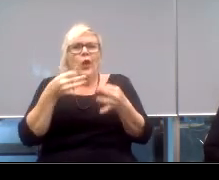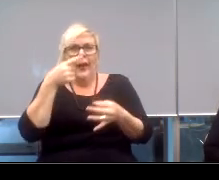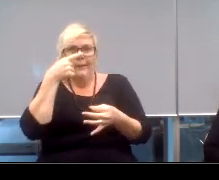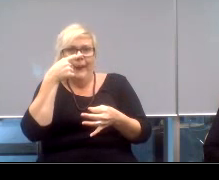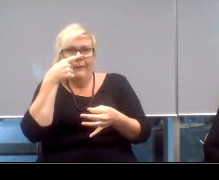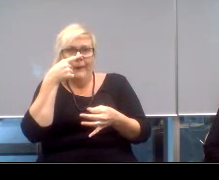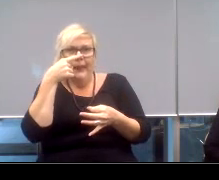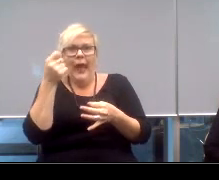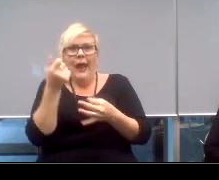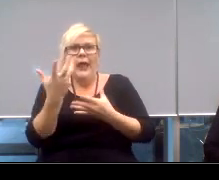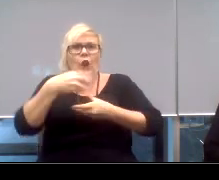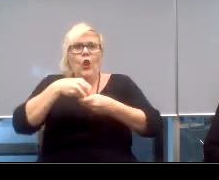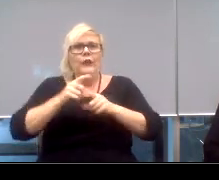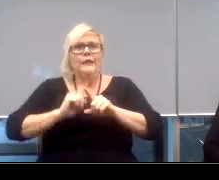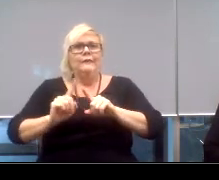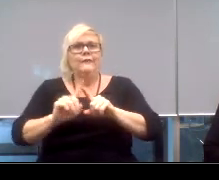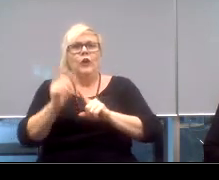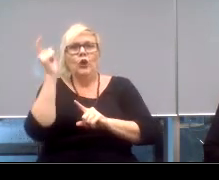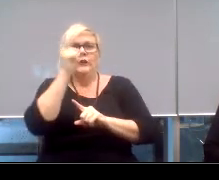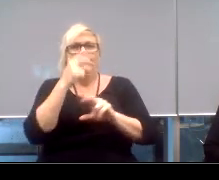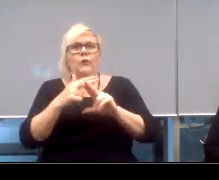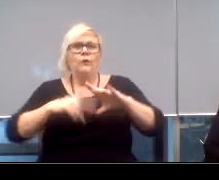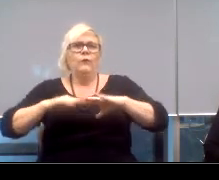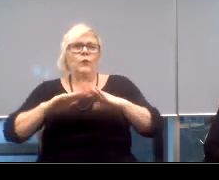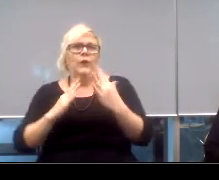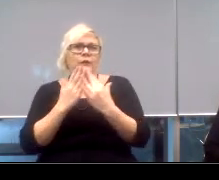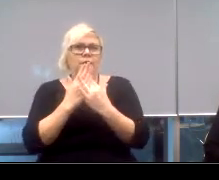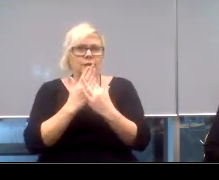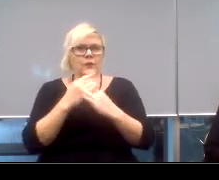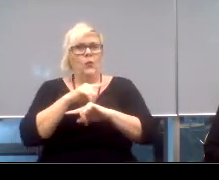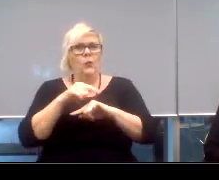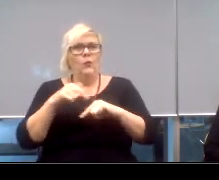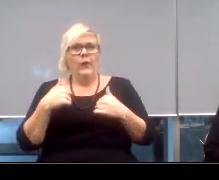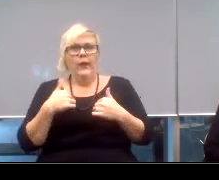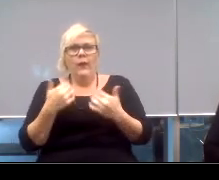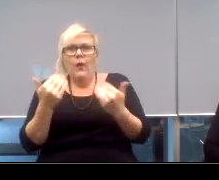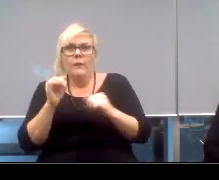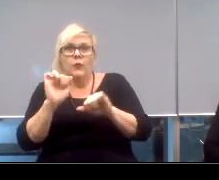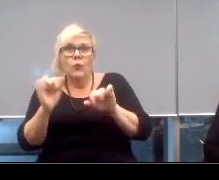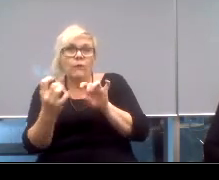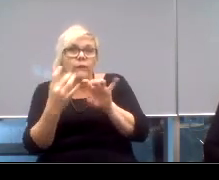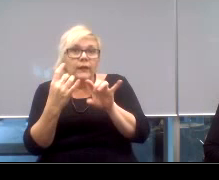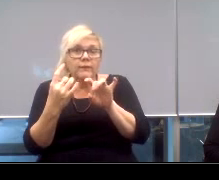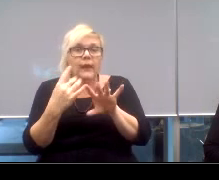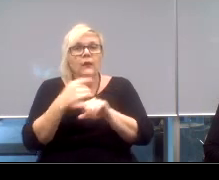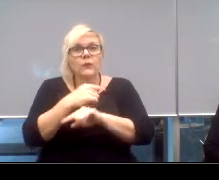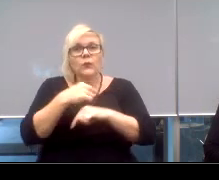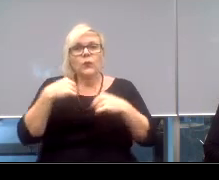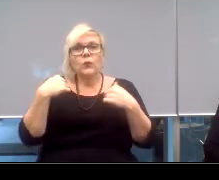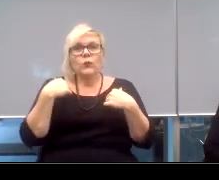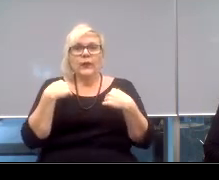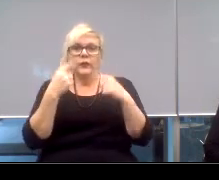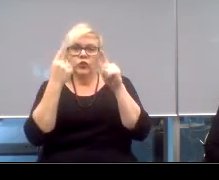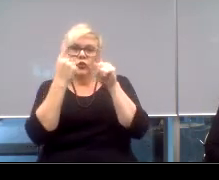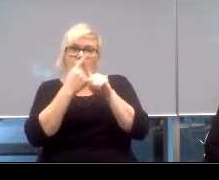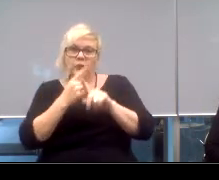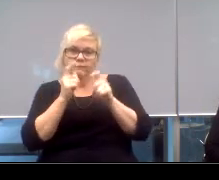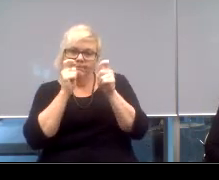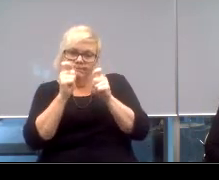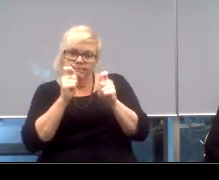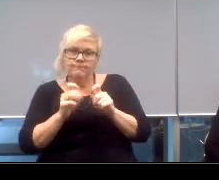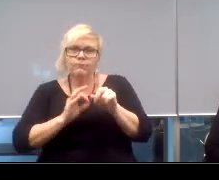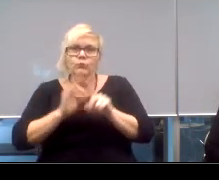collaboration concepts in developing this new area, and we look forward to your feedback as we roll out the changes and the